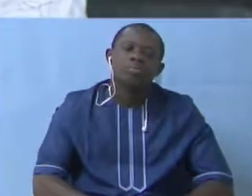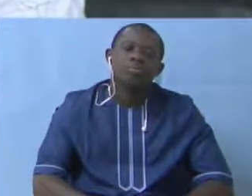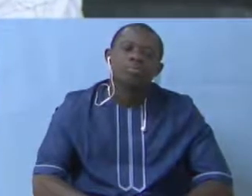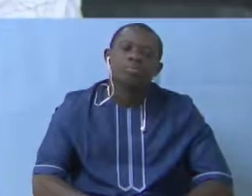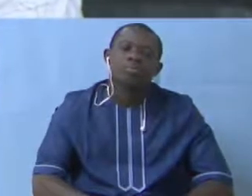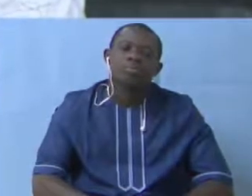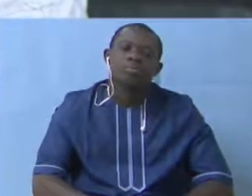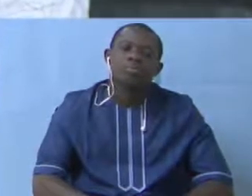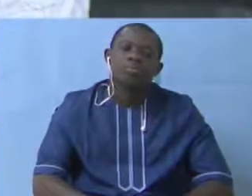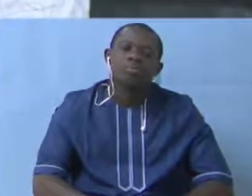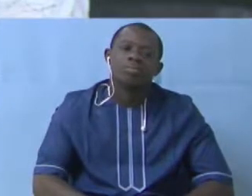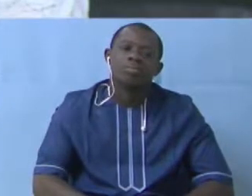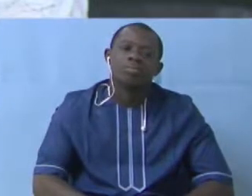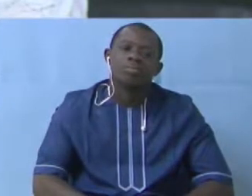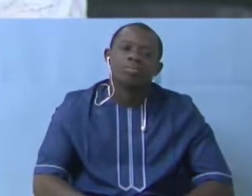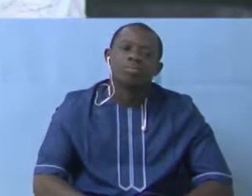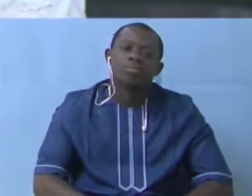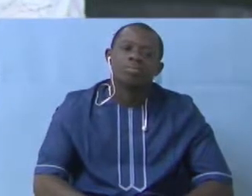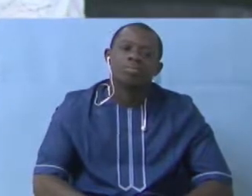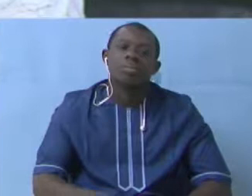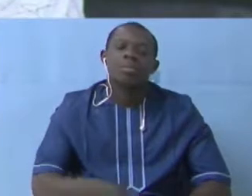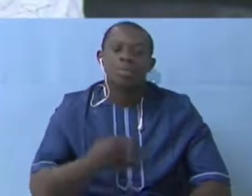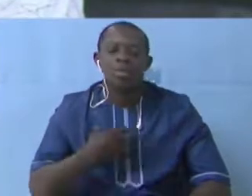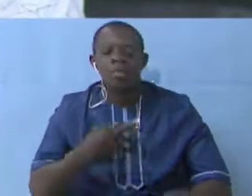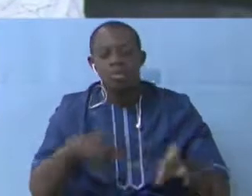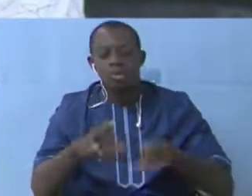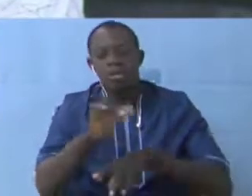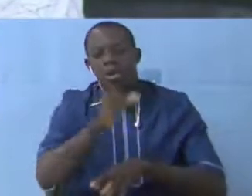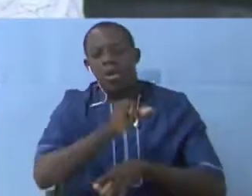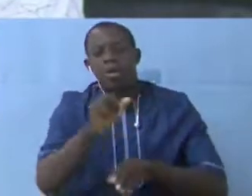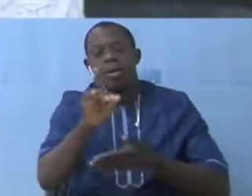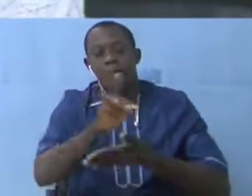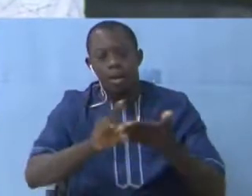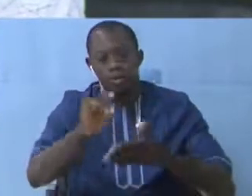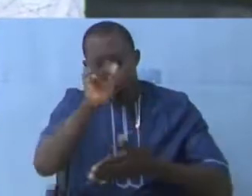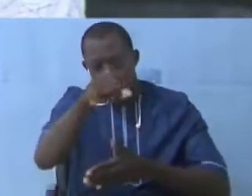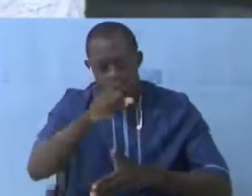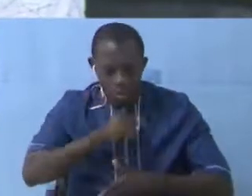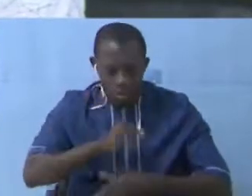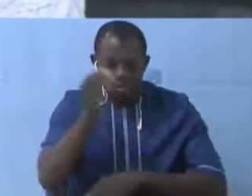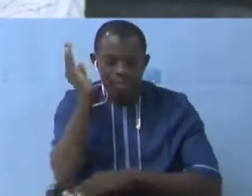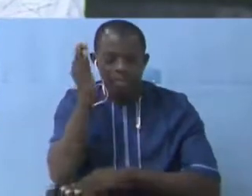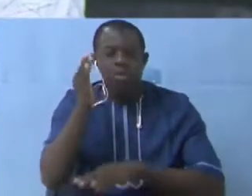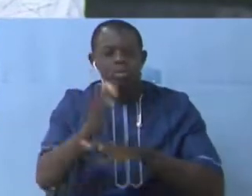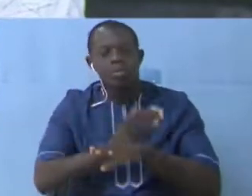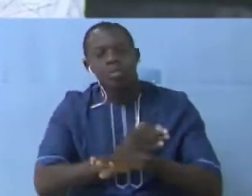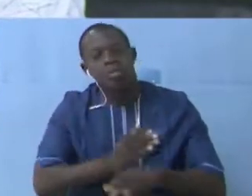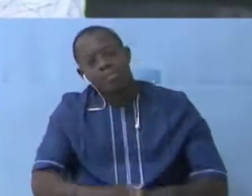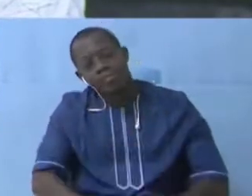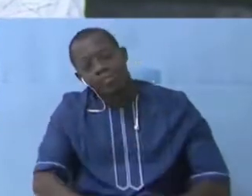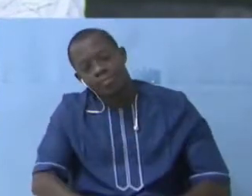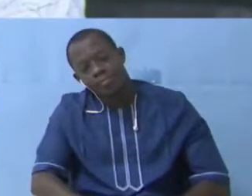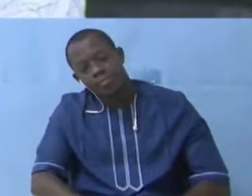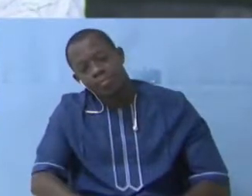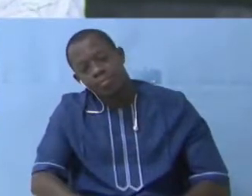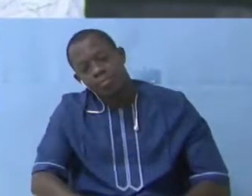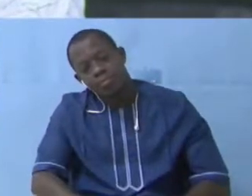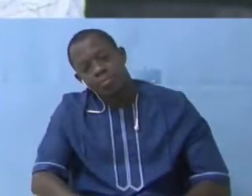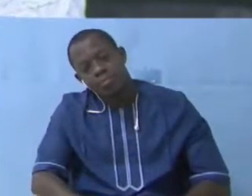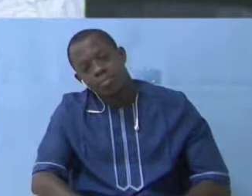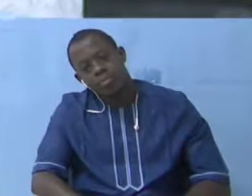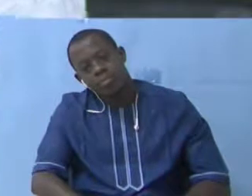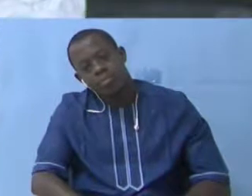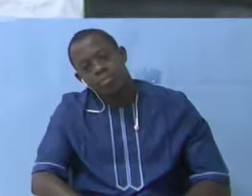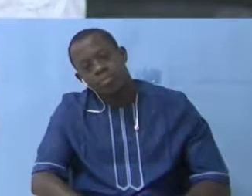take my mind back to part of your presentation. ma bëgg a delloo suma xel gannaaw tuuti rek ci kàddu yi nga fi gaaral. And maybe this